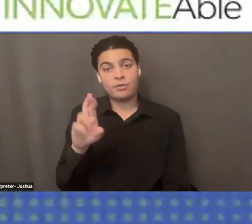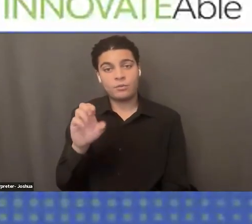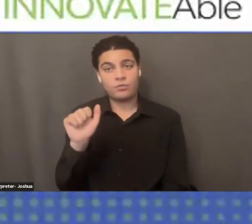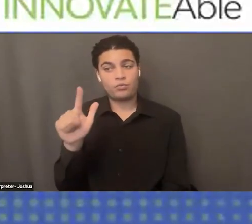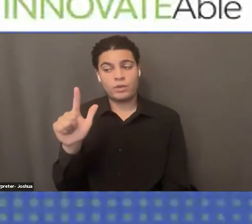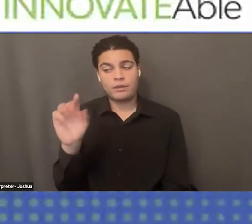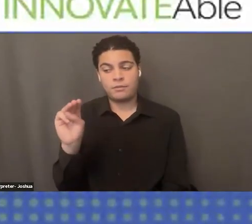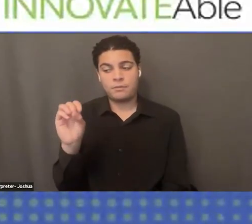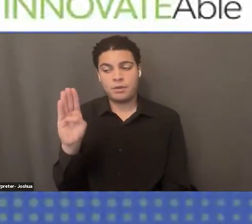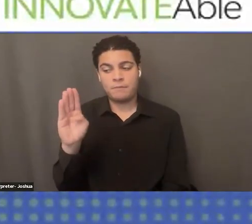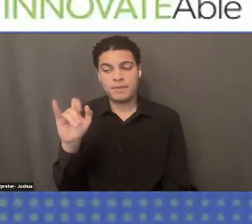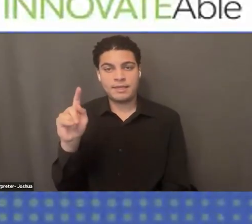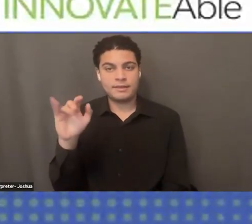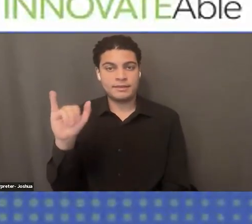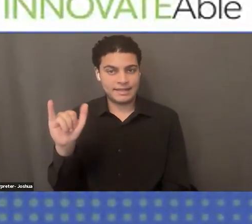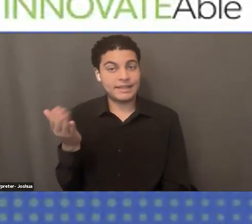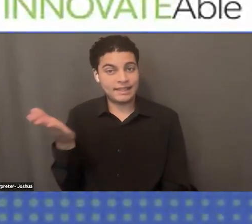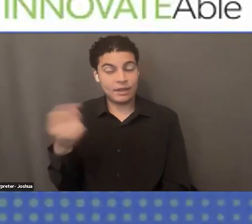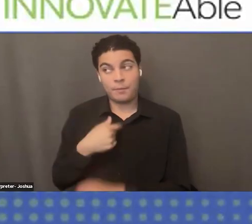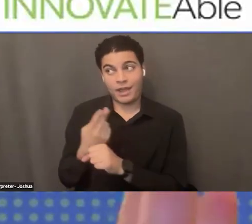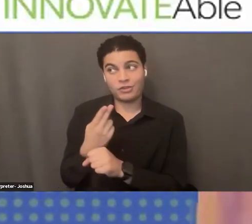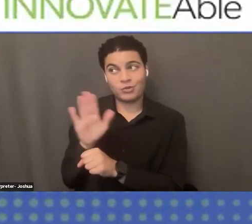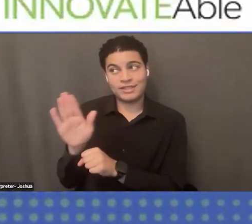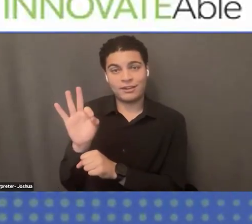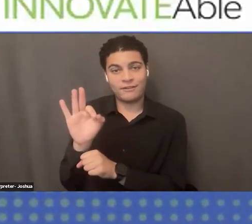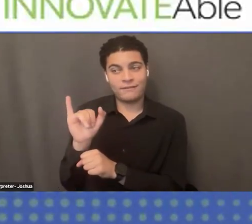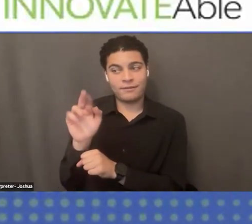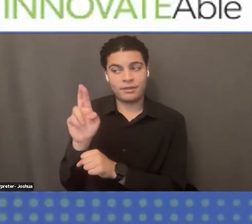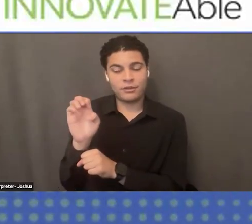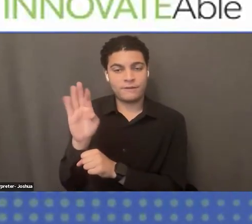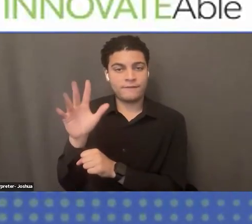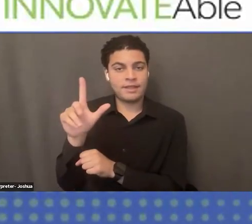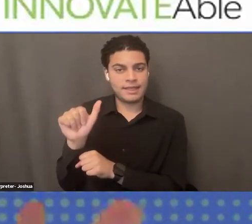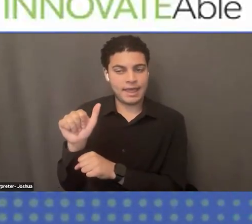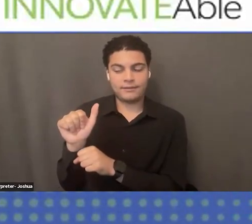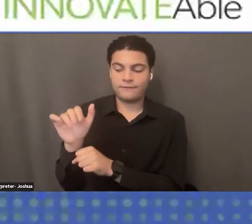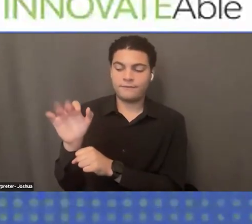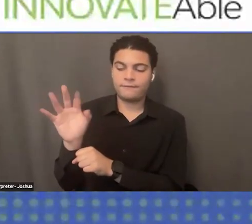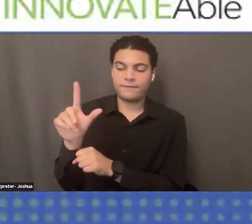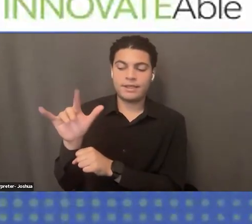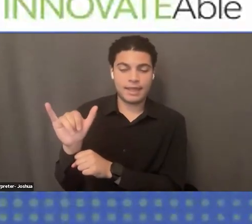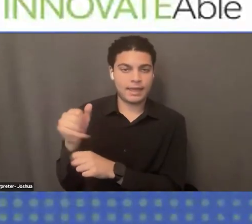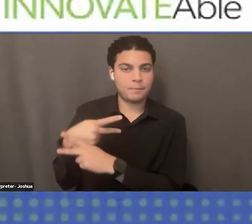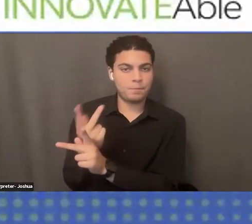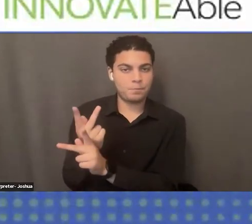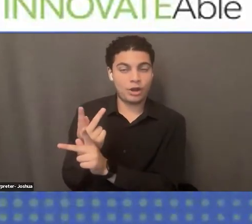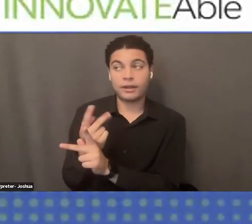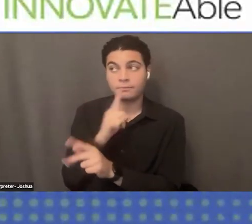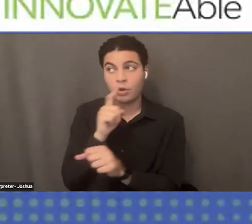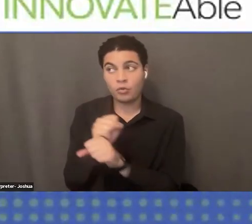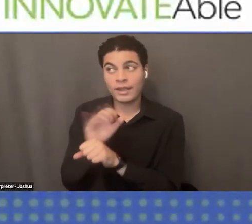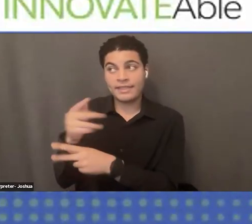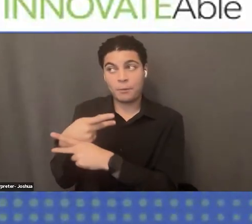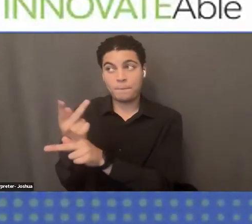I use a Firefly. All of these products come to light through organizations and things like Travel Ability.